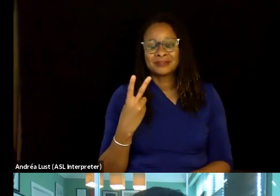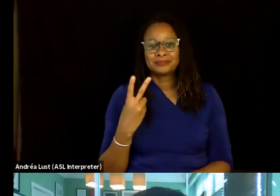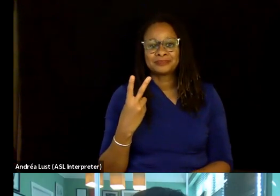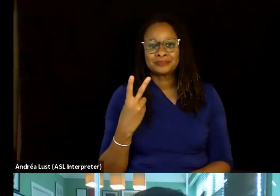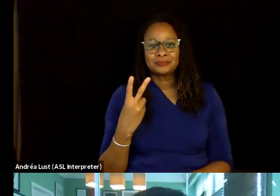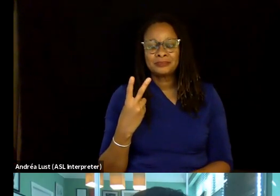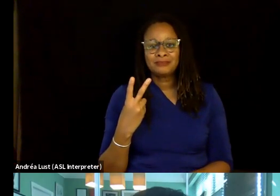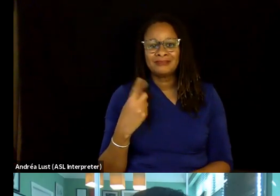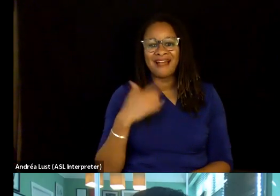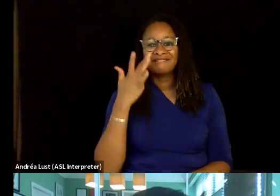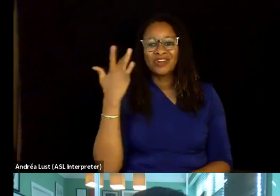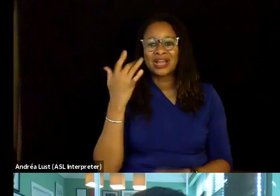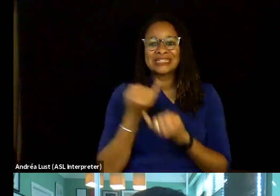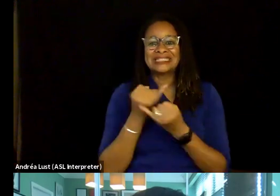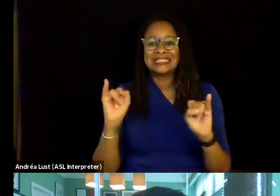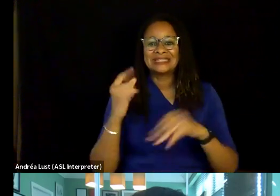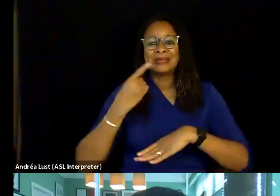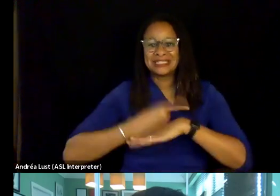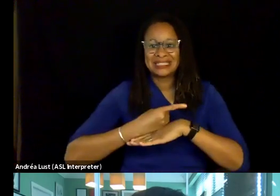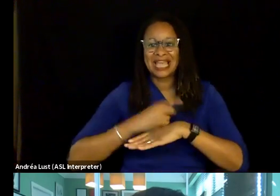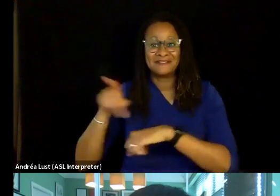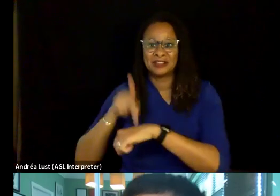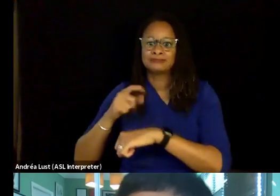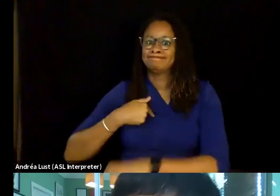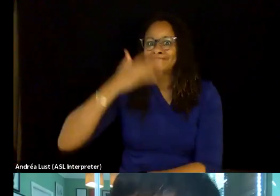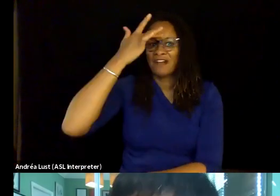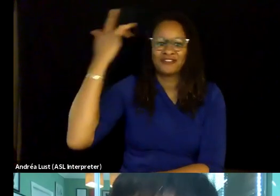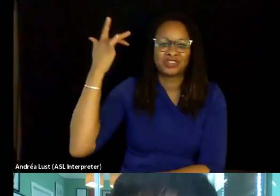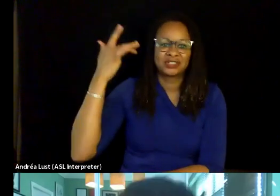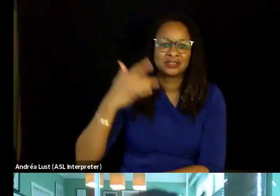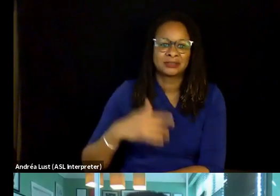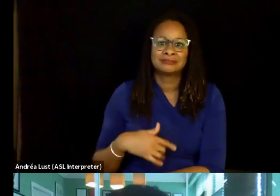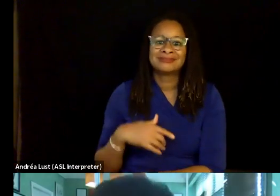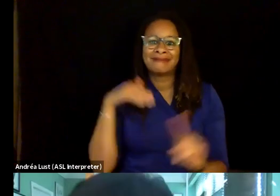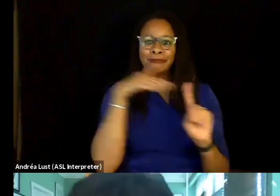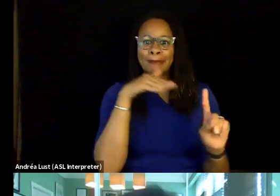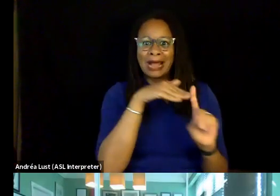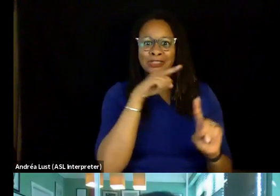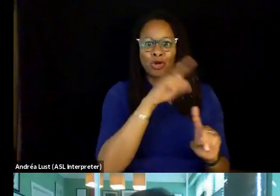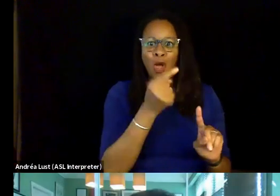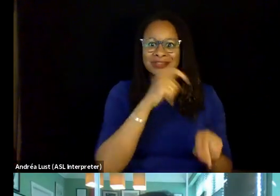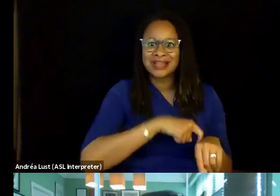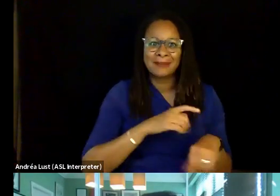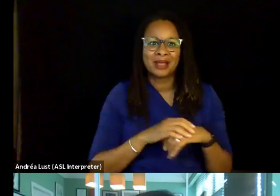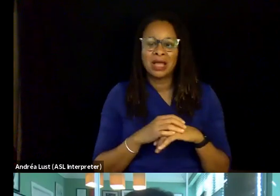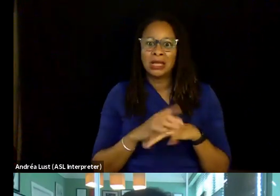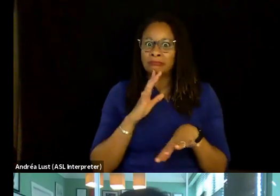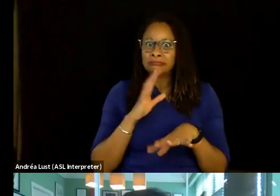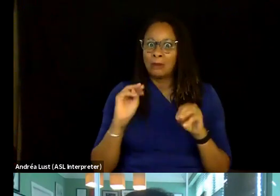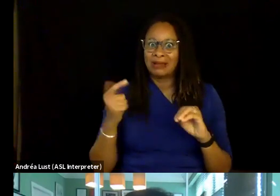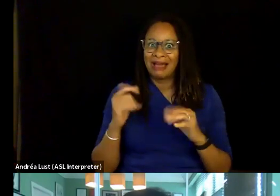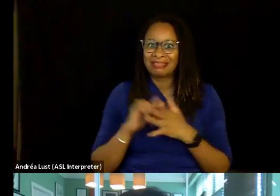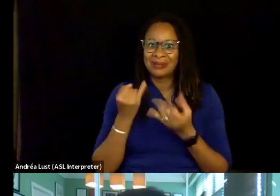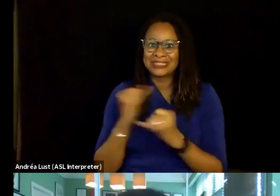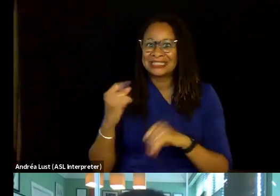but I'd forgotten, it's Independence Day in the Philippines. And I keep finding her. Yeah, I'm like, oh my God, yeah, it's Independence Day. That